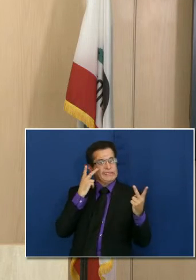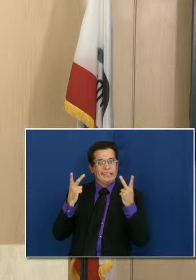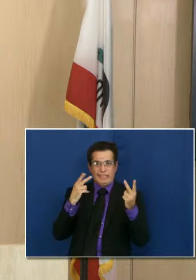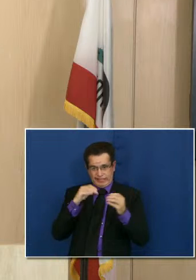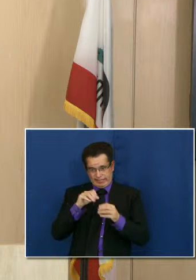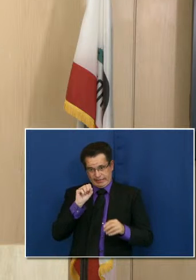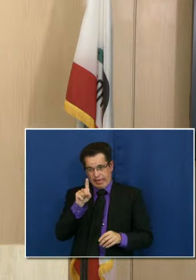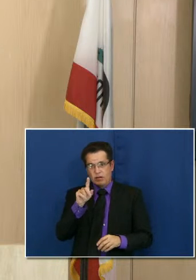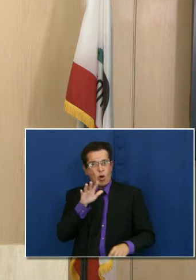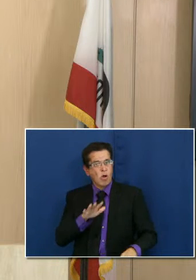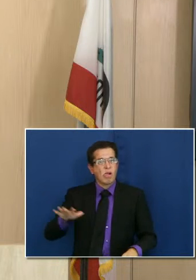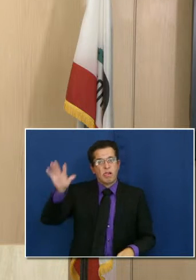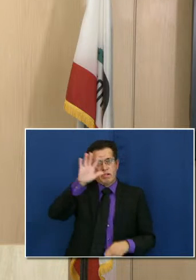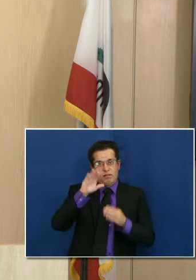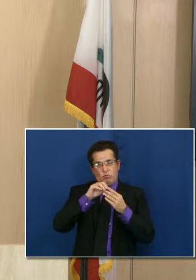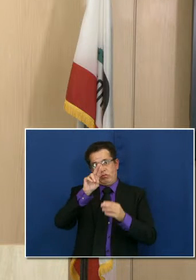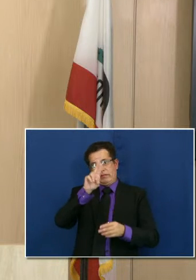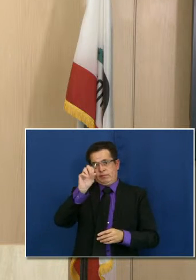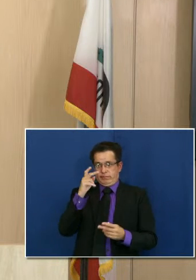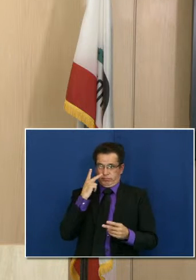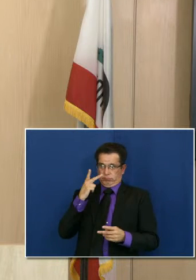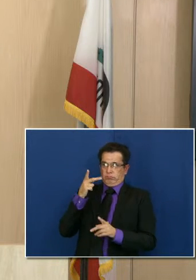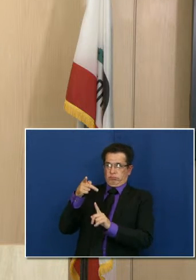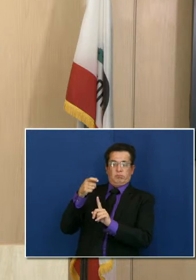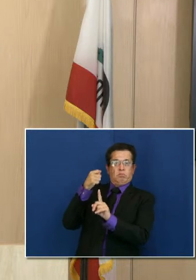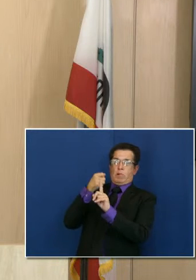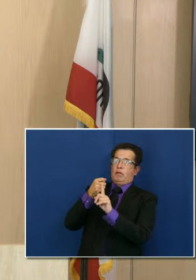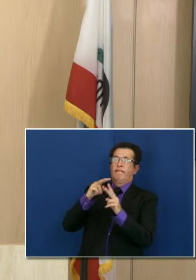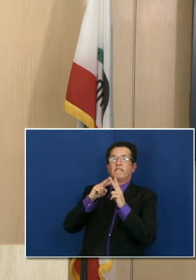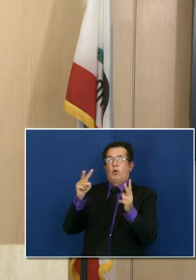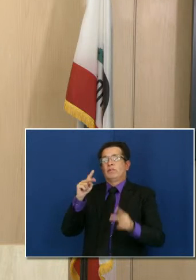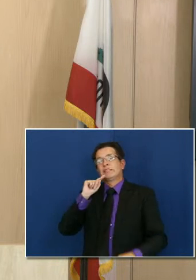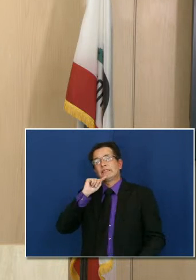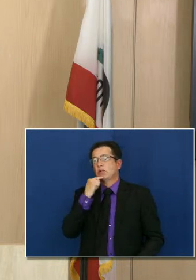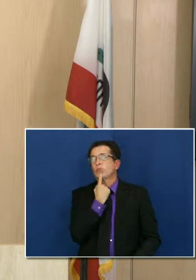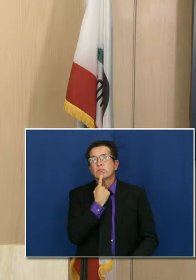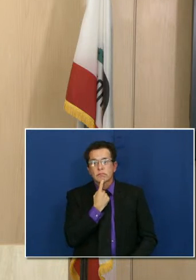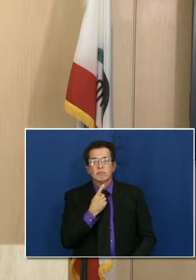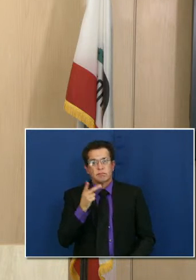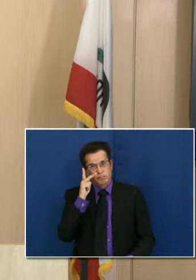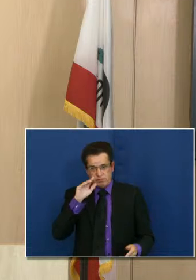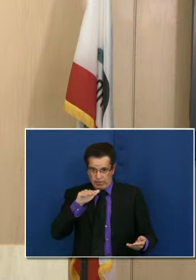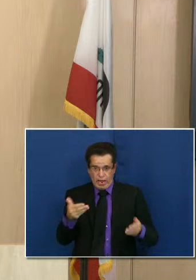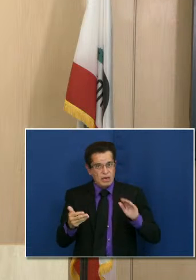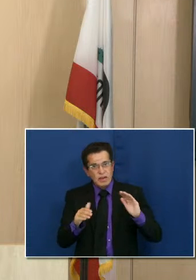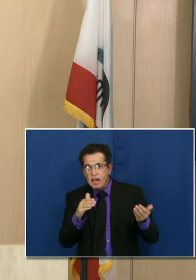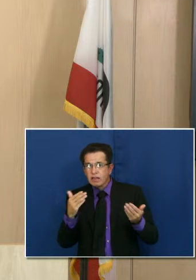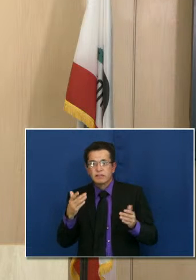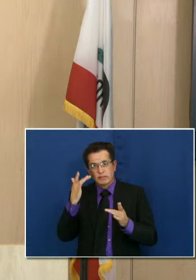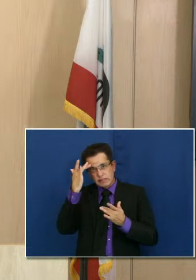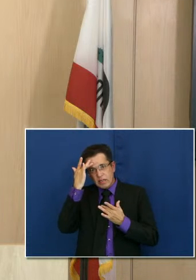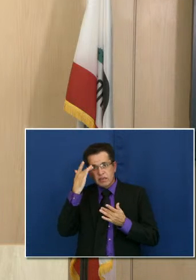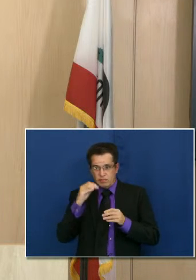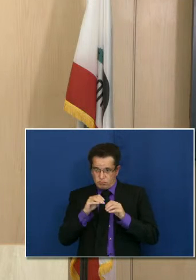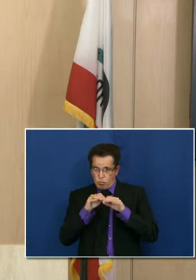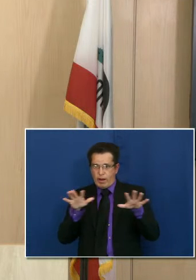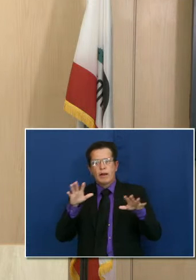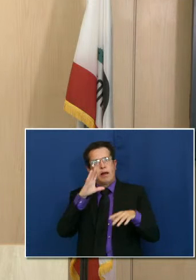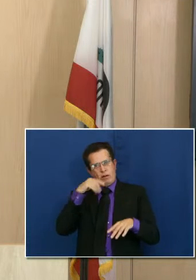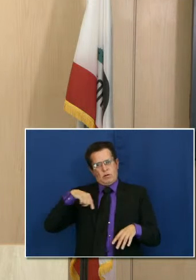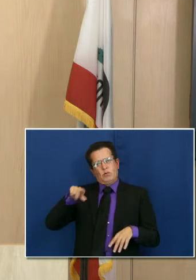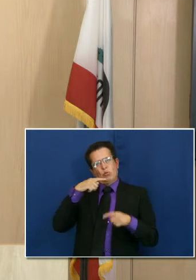across the country, is demonstration of how serious this is. And as we've done before, our ability to control our